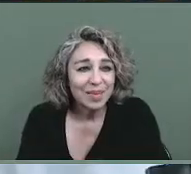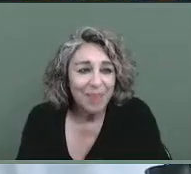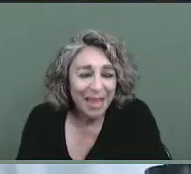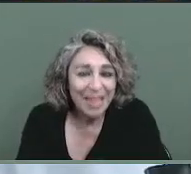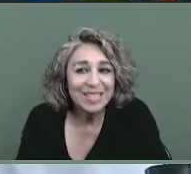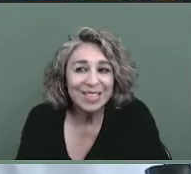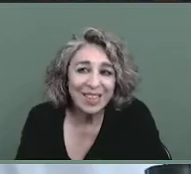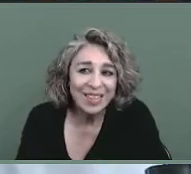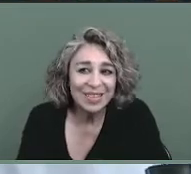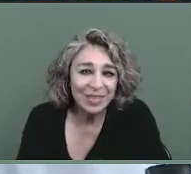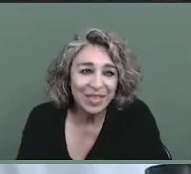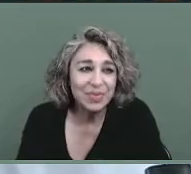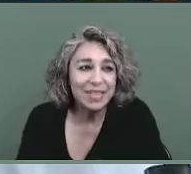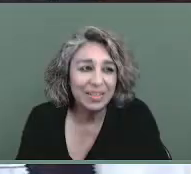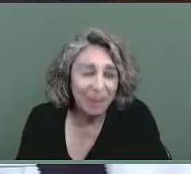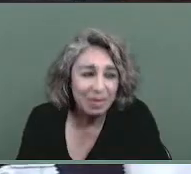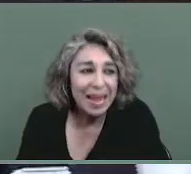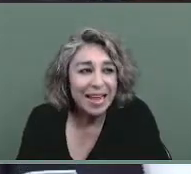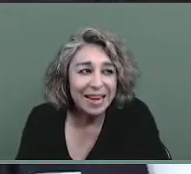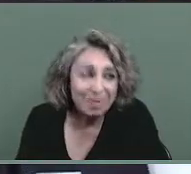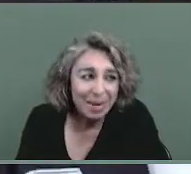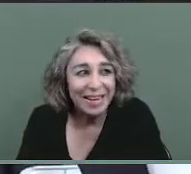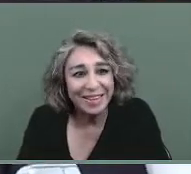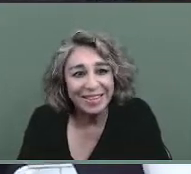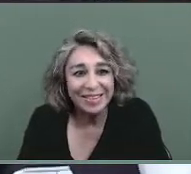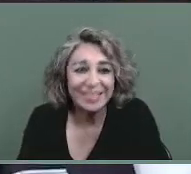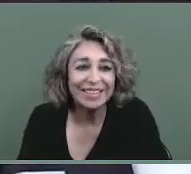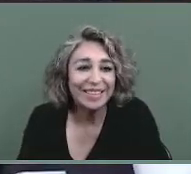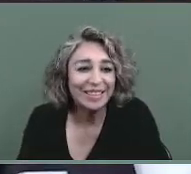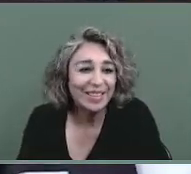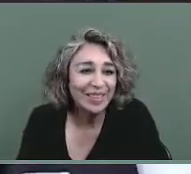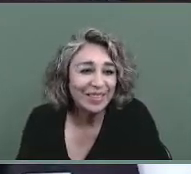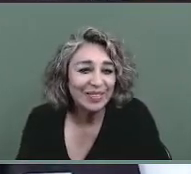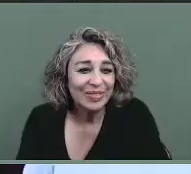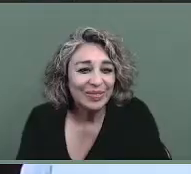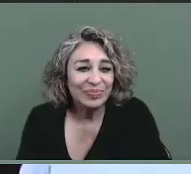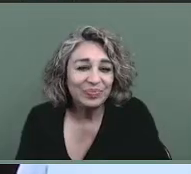McCann so gonzo which means if I'm lying I'm dying